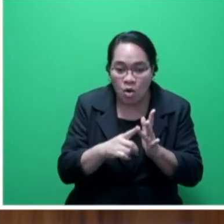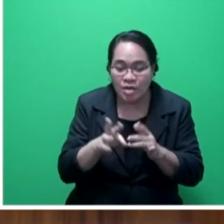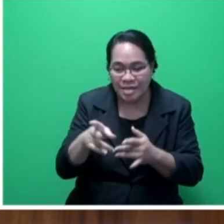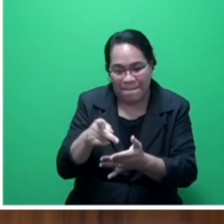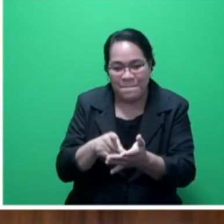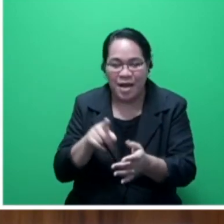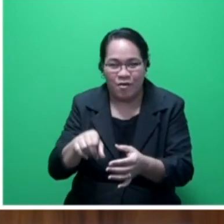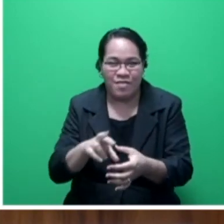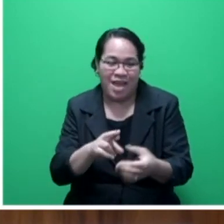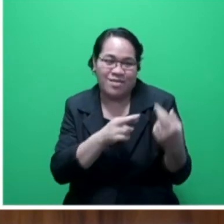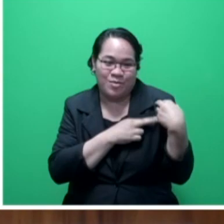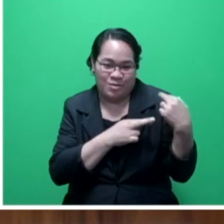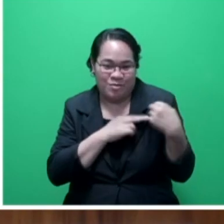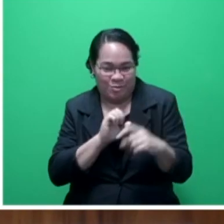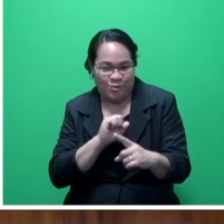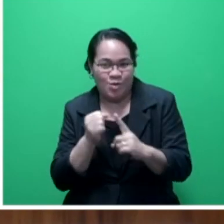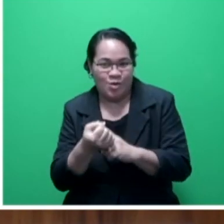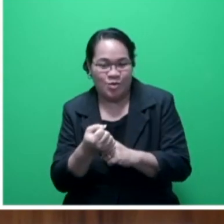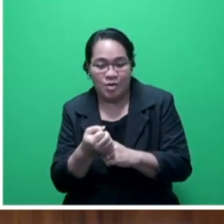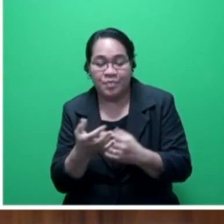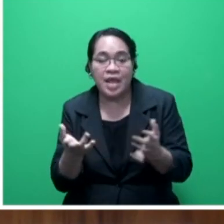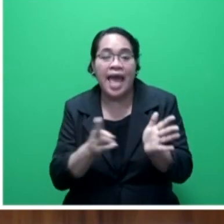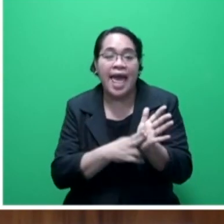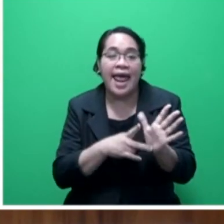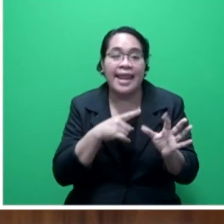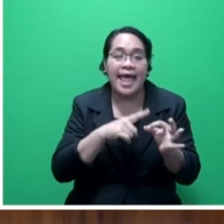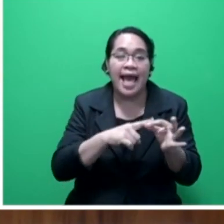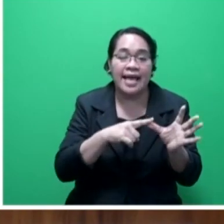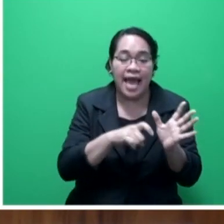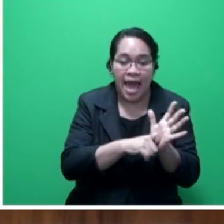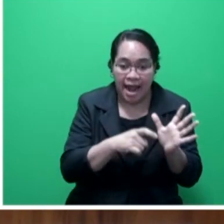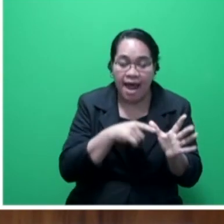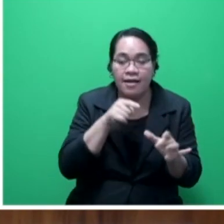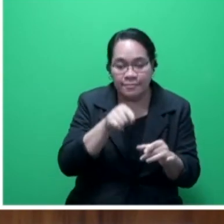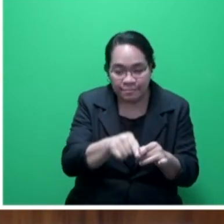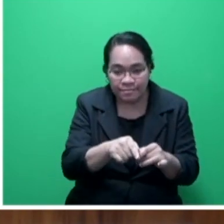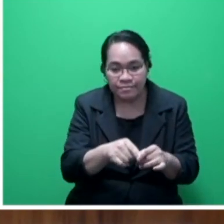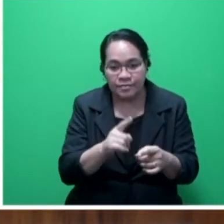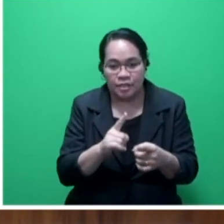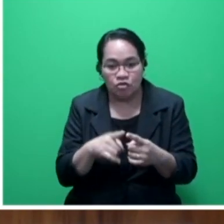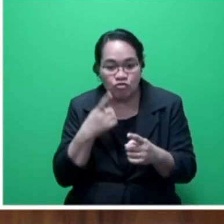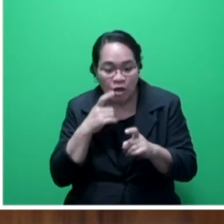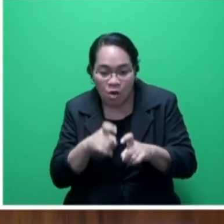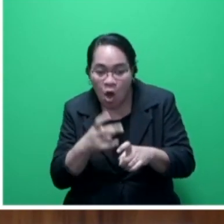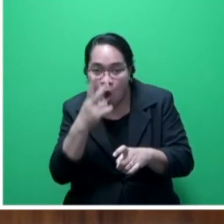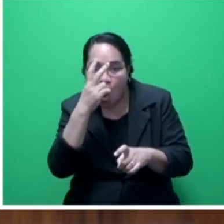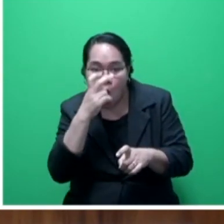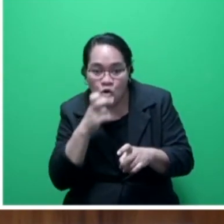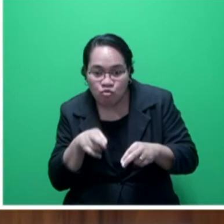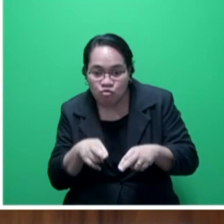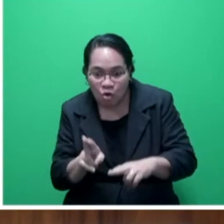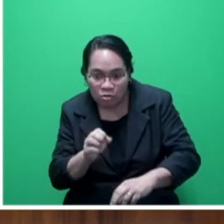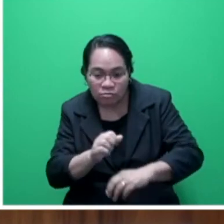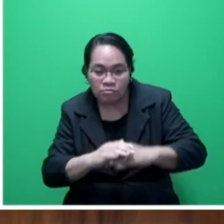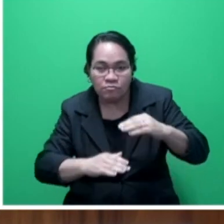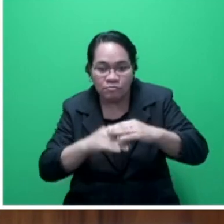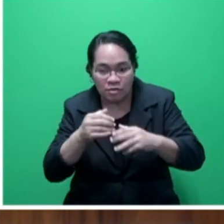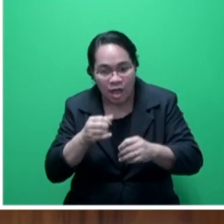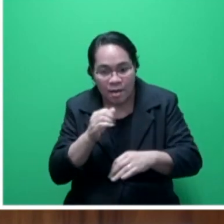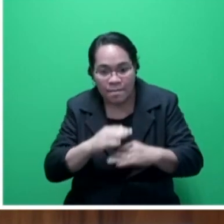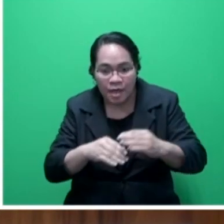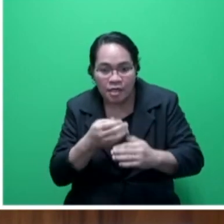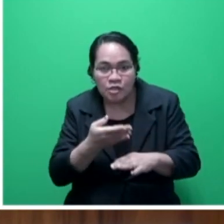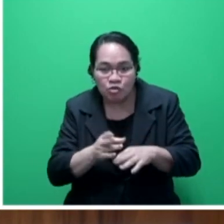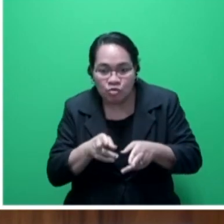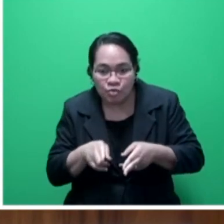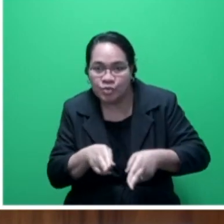social responsibility. In Nangara, some of their projects have included maintaining old roads, construction of new roads, aiding